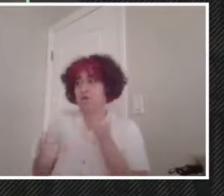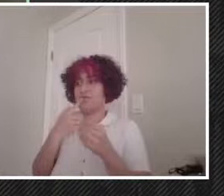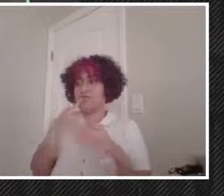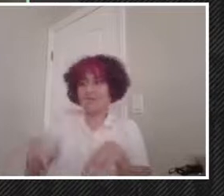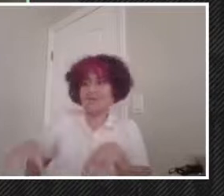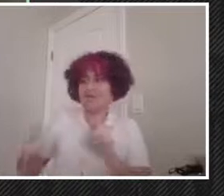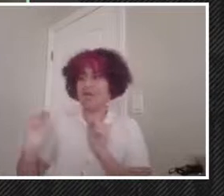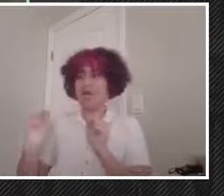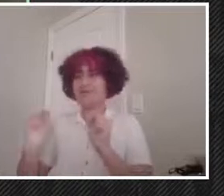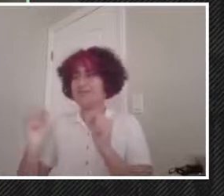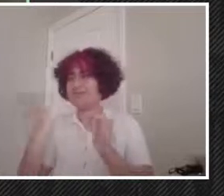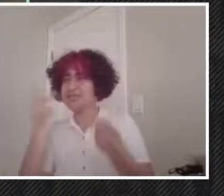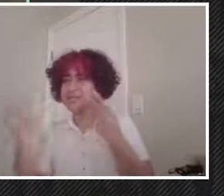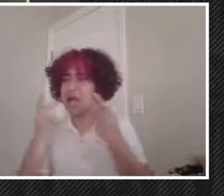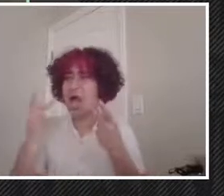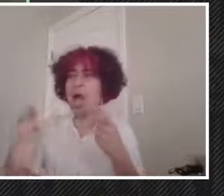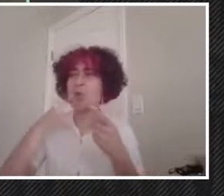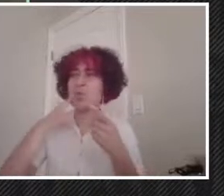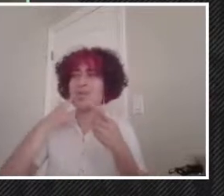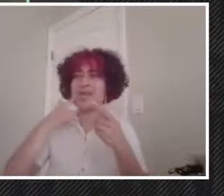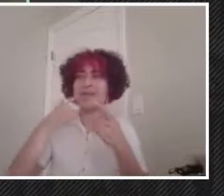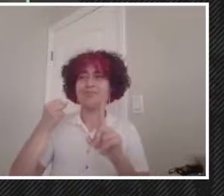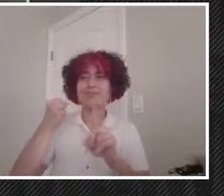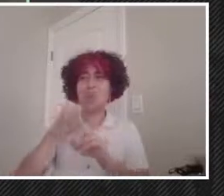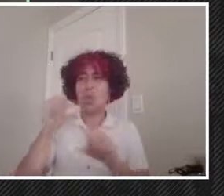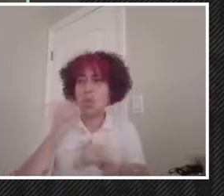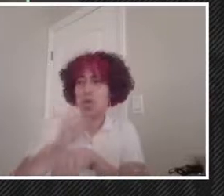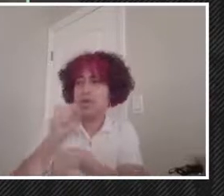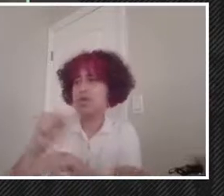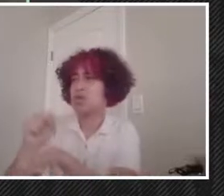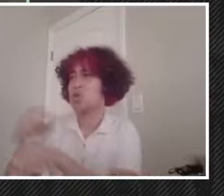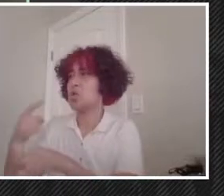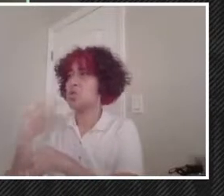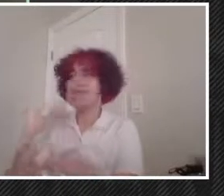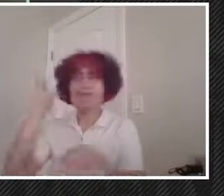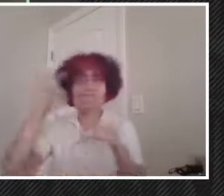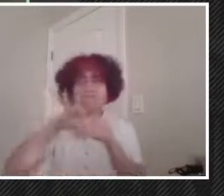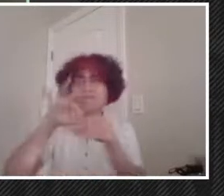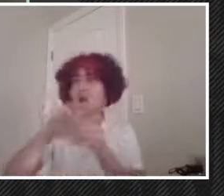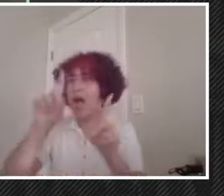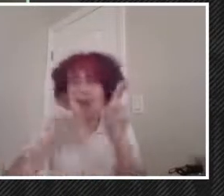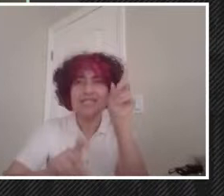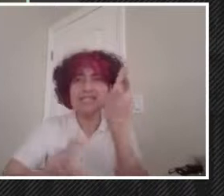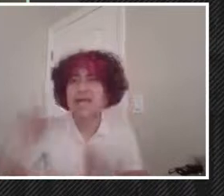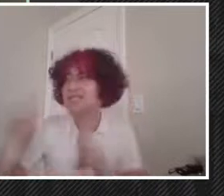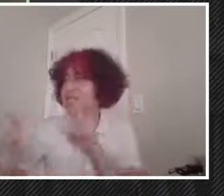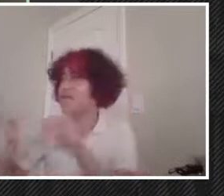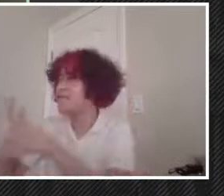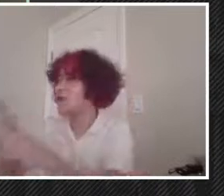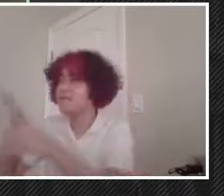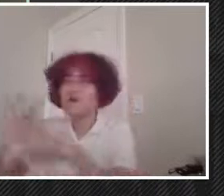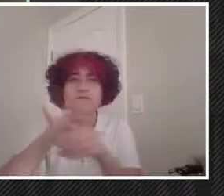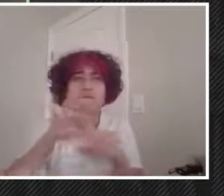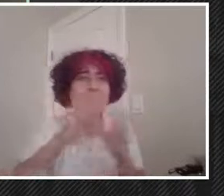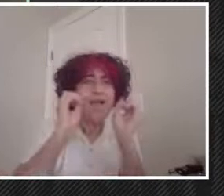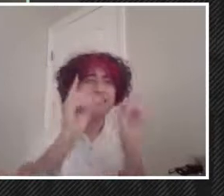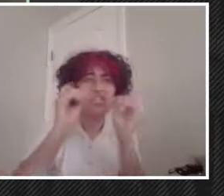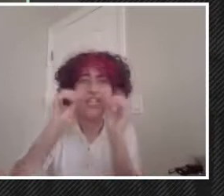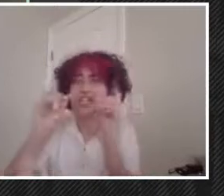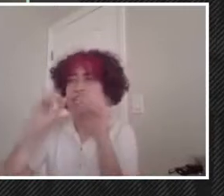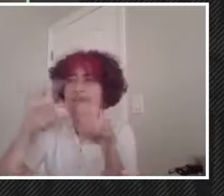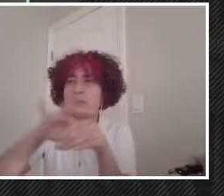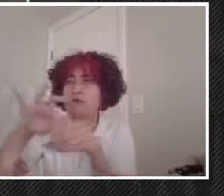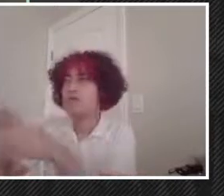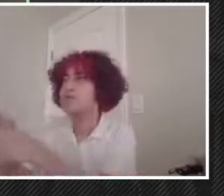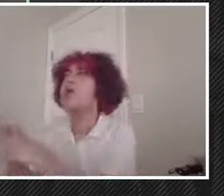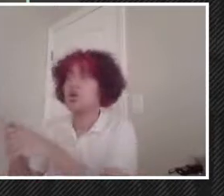we kept expanding the electorate, we kept registering people to vote, we kept educating and turning them out. And so one thing I love to say